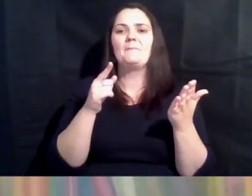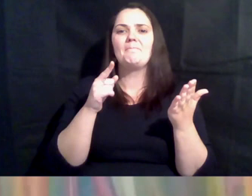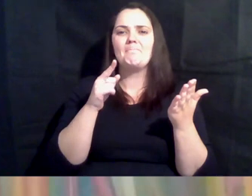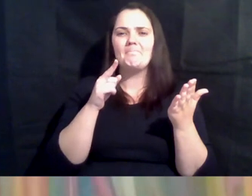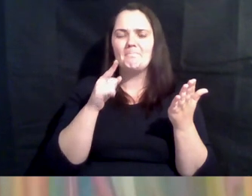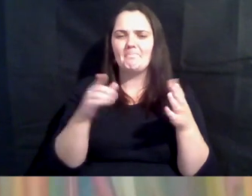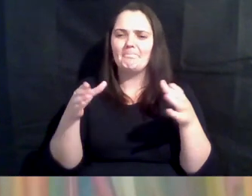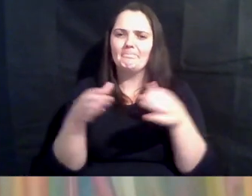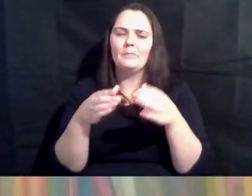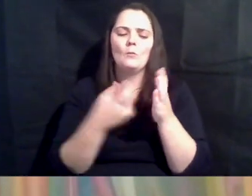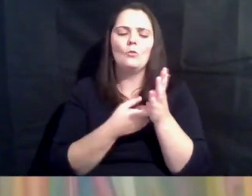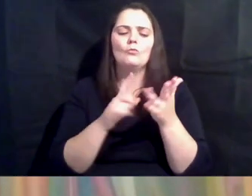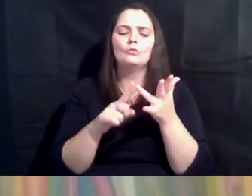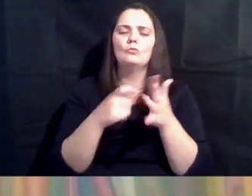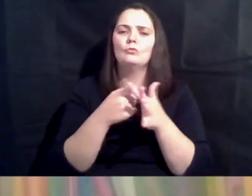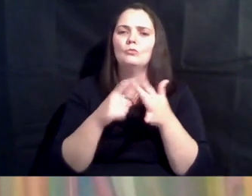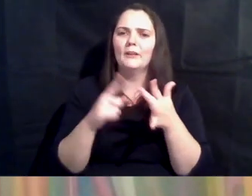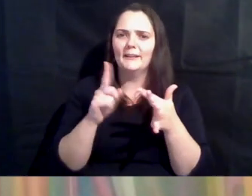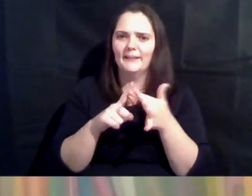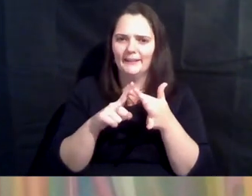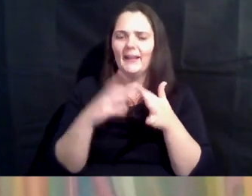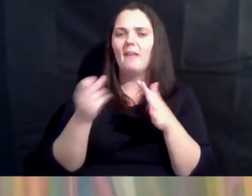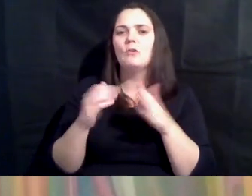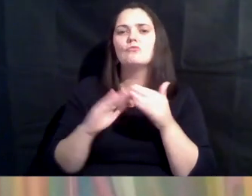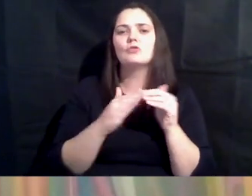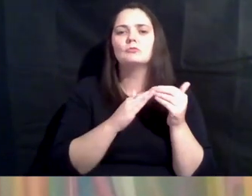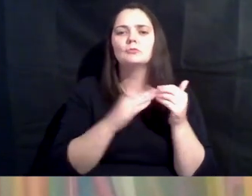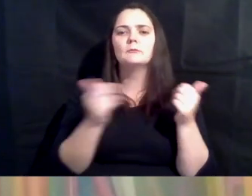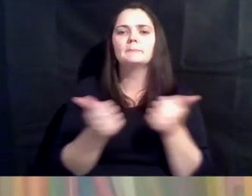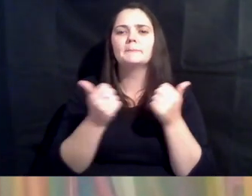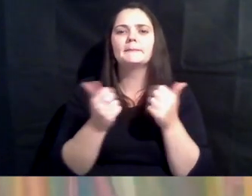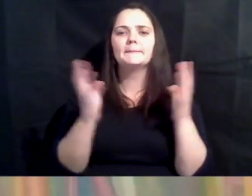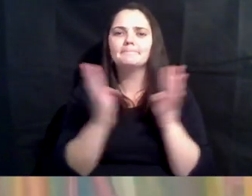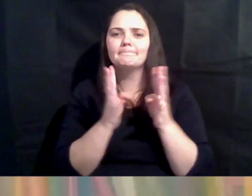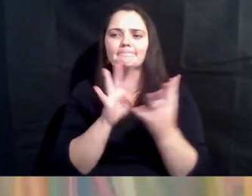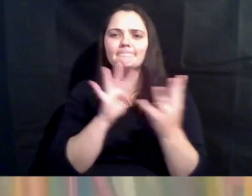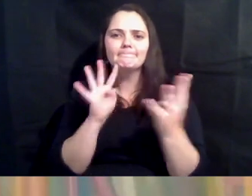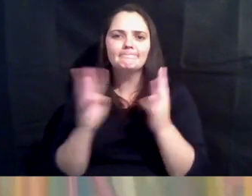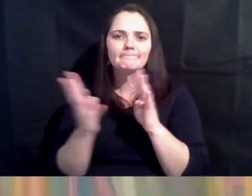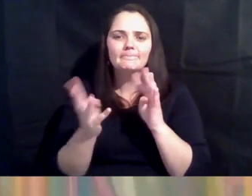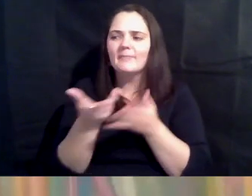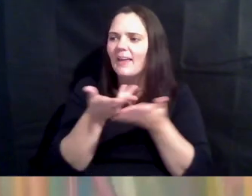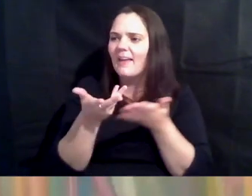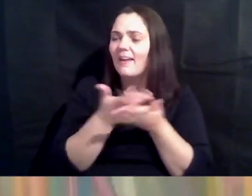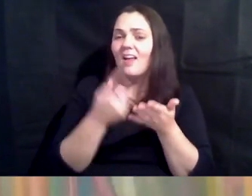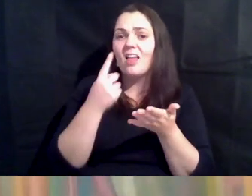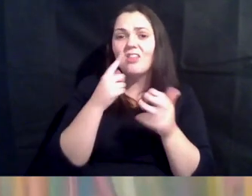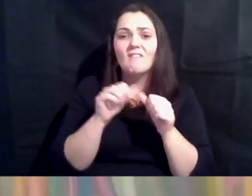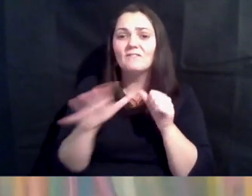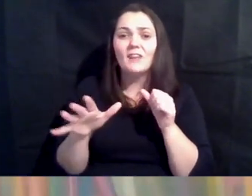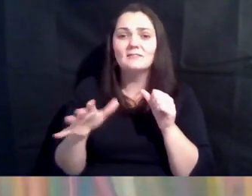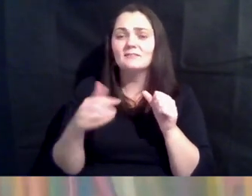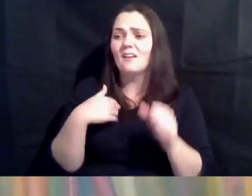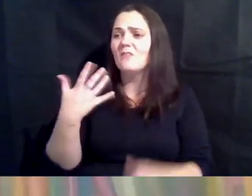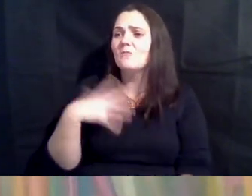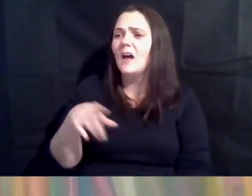community that they cultivated with Rookie did a lot of meetups where they made zines, and I saw this online. I always just thought it looked so cool, wanted to go to one